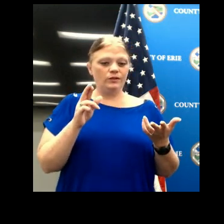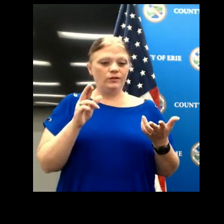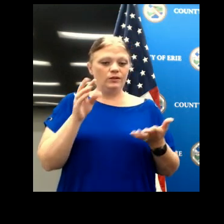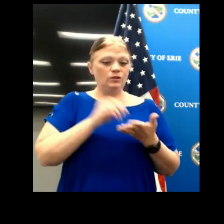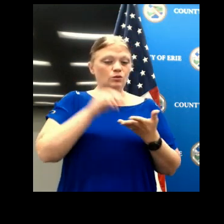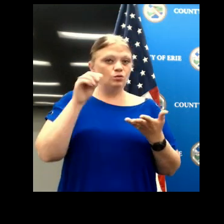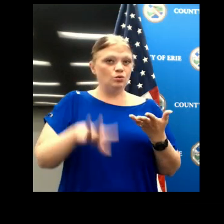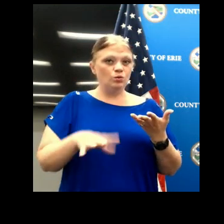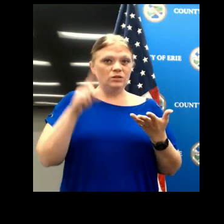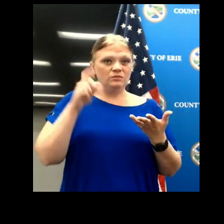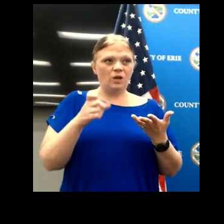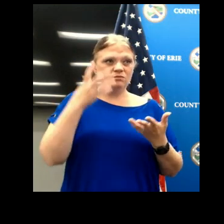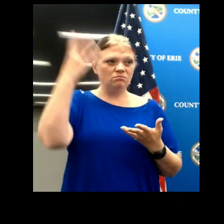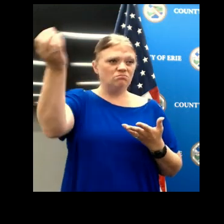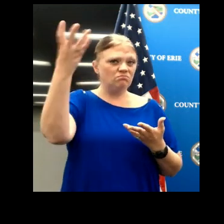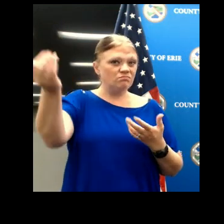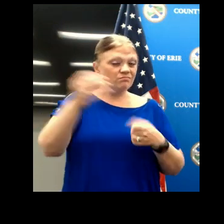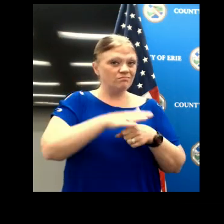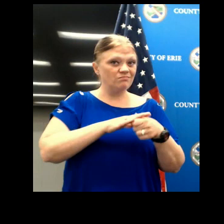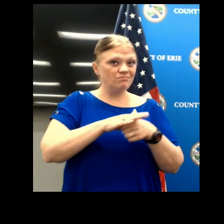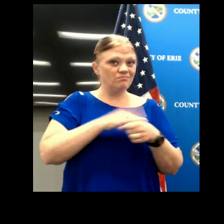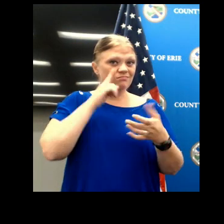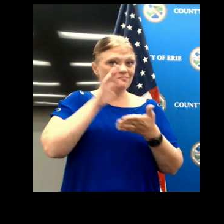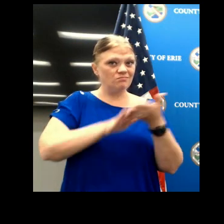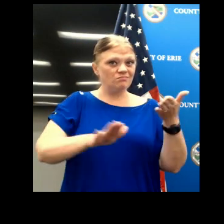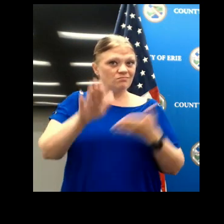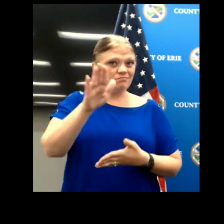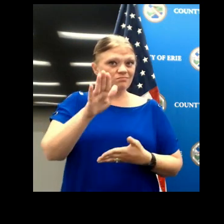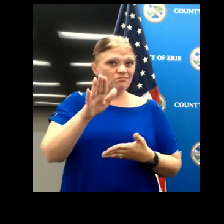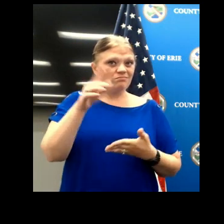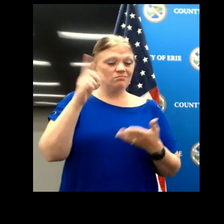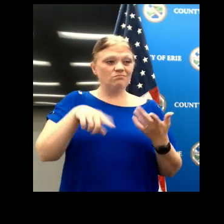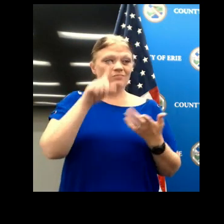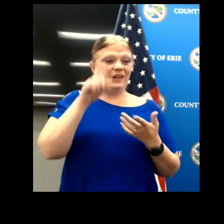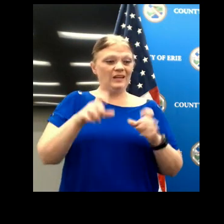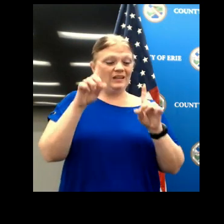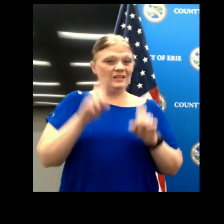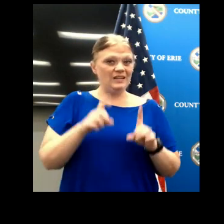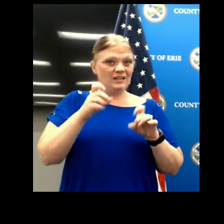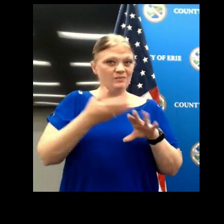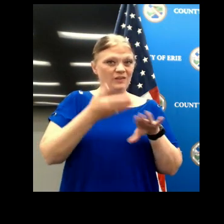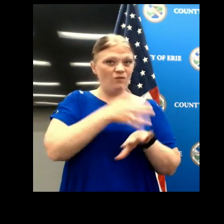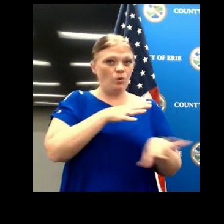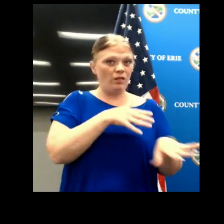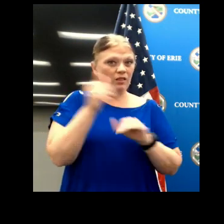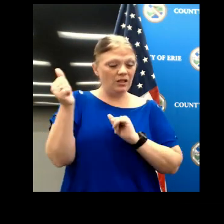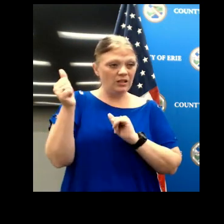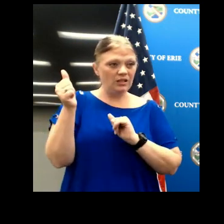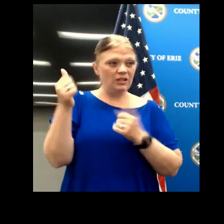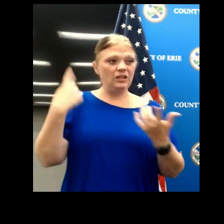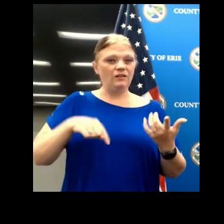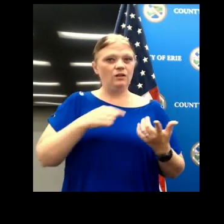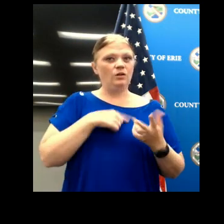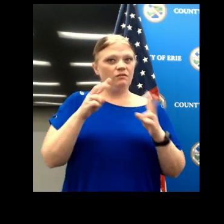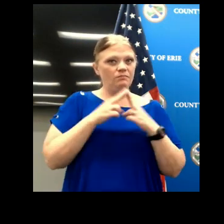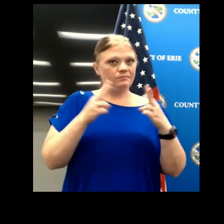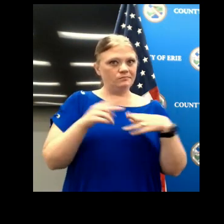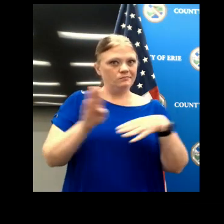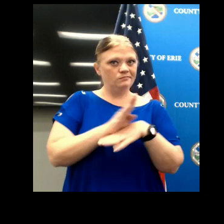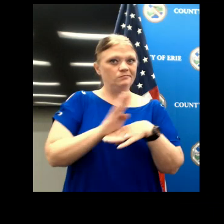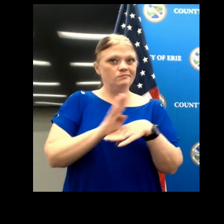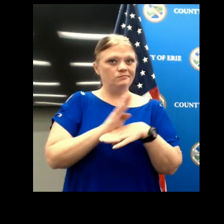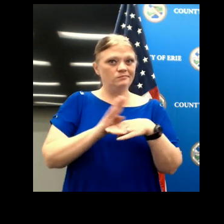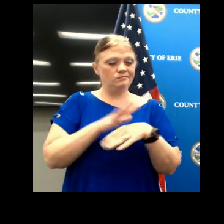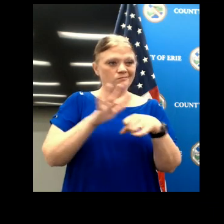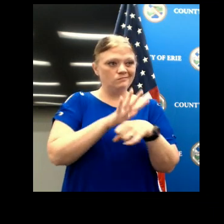students having to go outside the area for college, and they need a test before they leave. We're getting very, very busy.